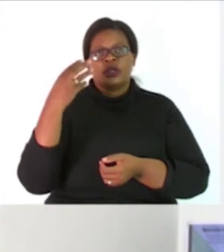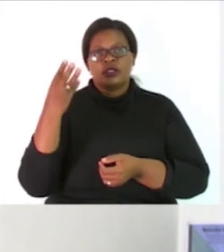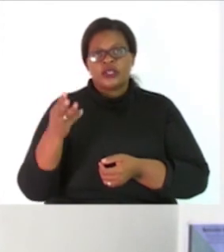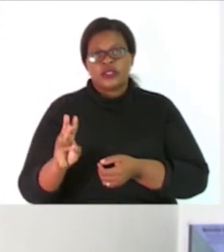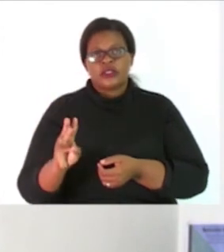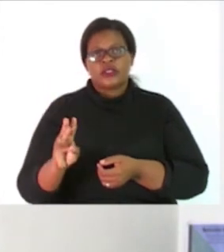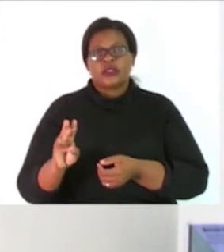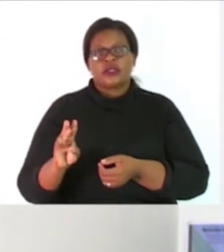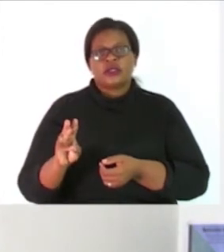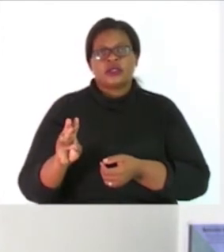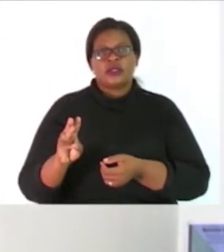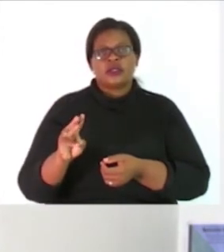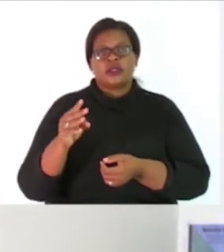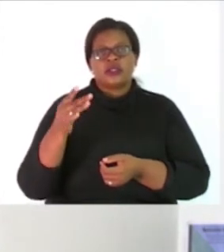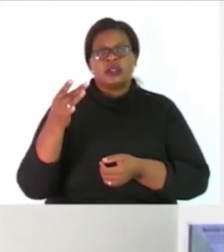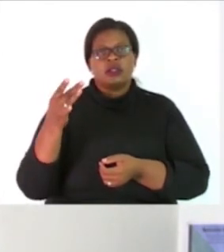6.